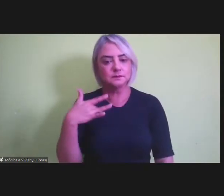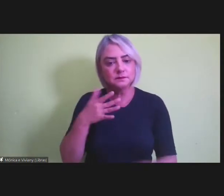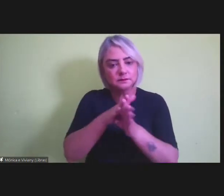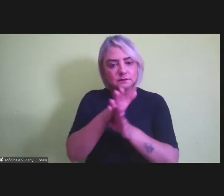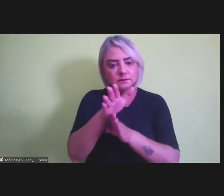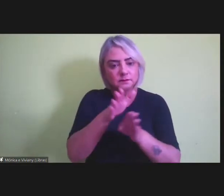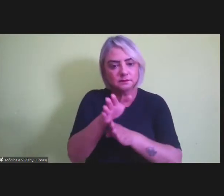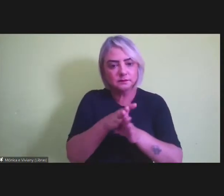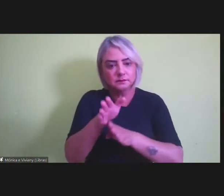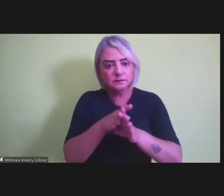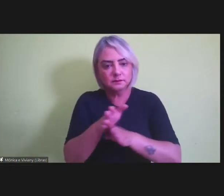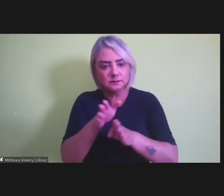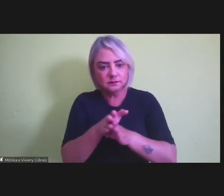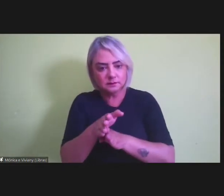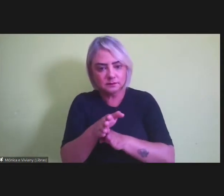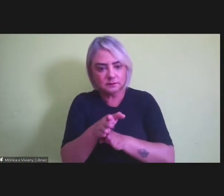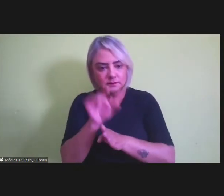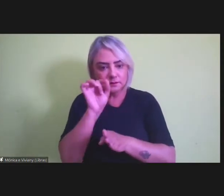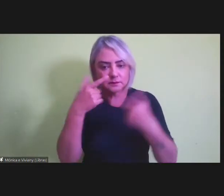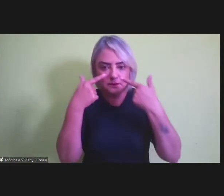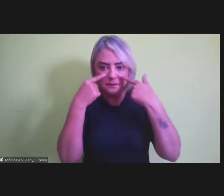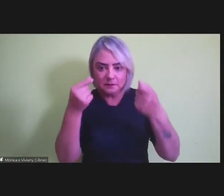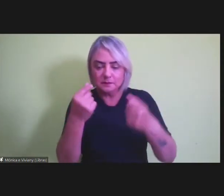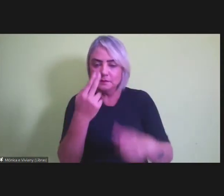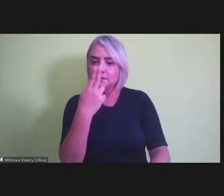health care, the recommendations to strengthen